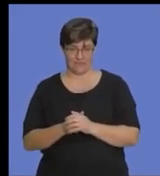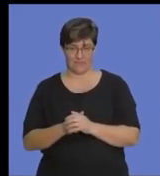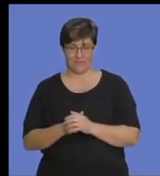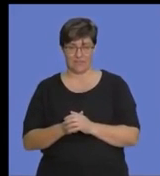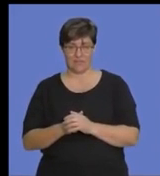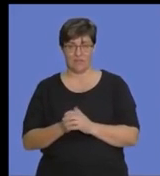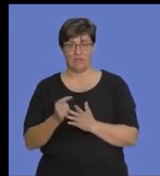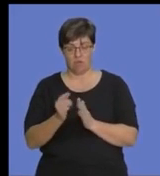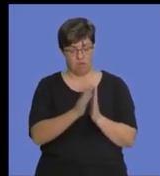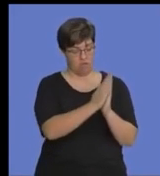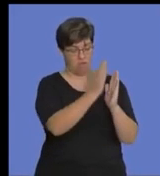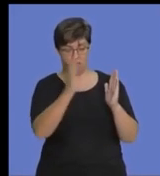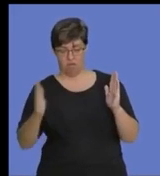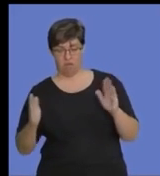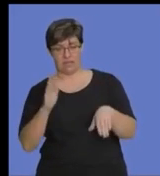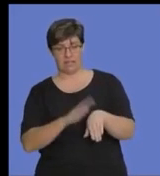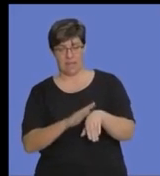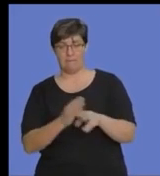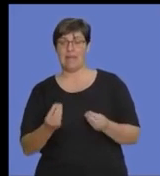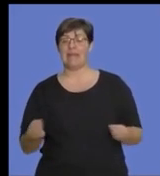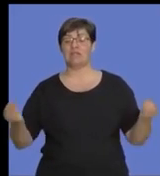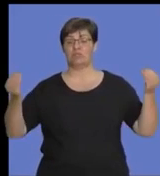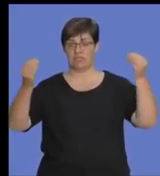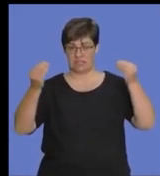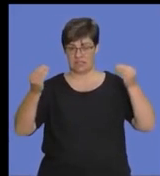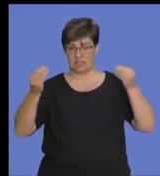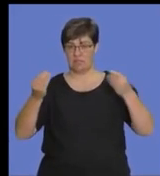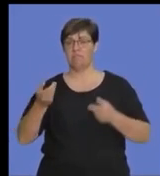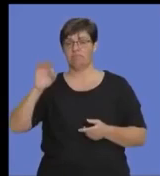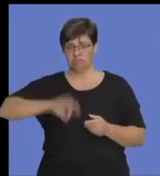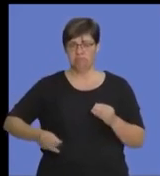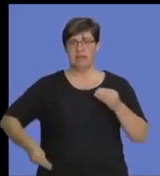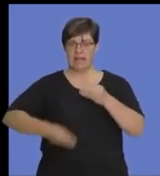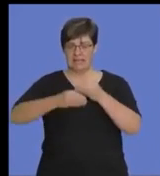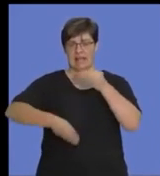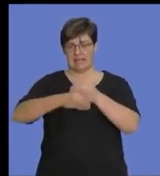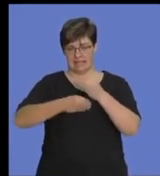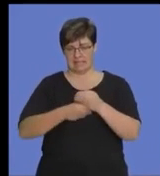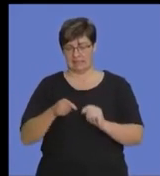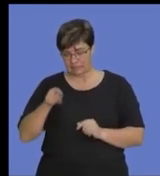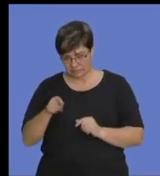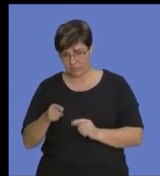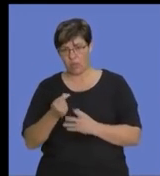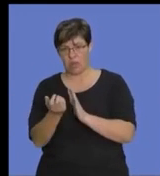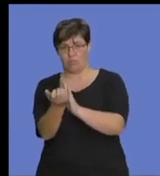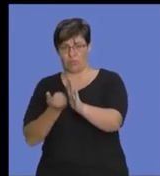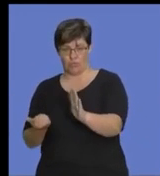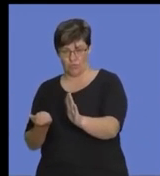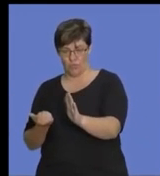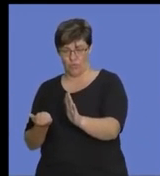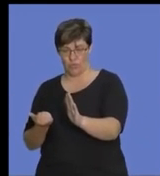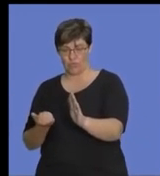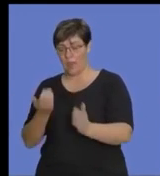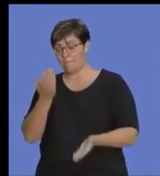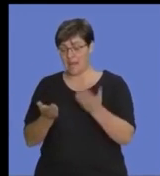balance. So for this duration, the interest was being earned. And then here she took out